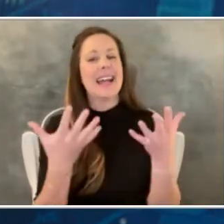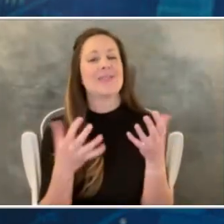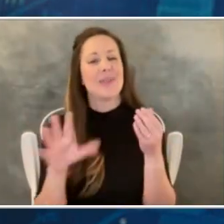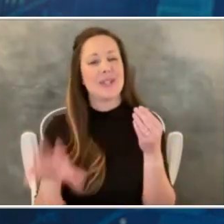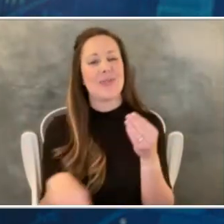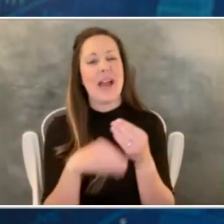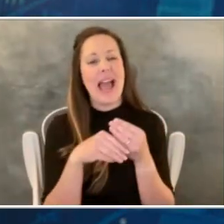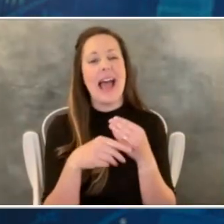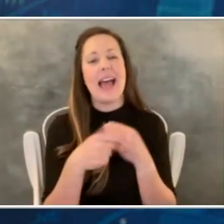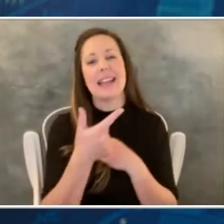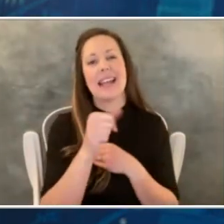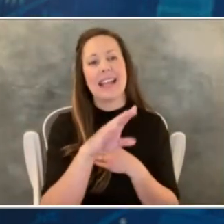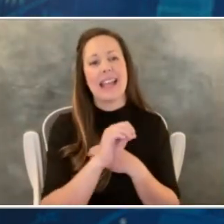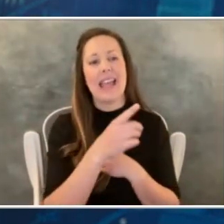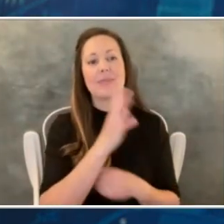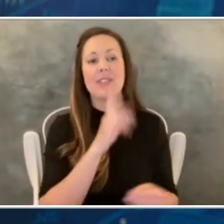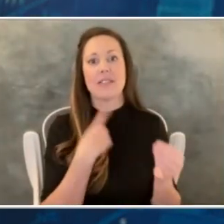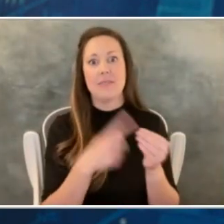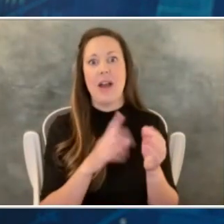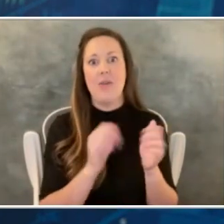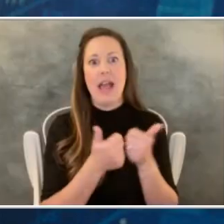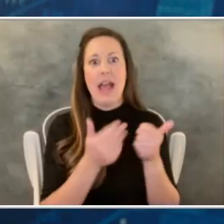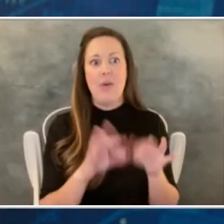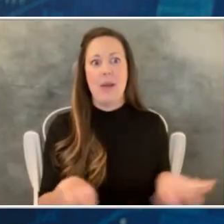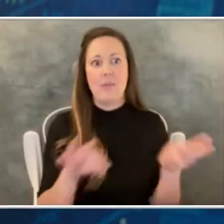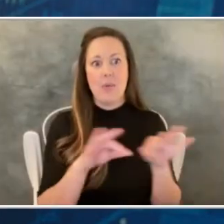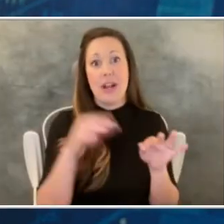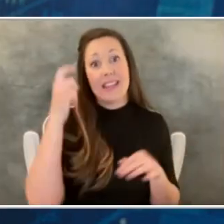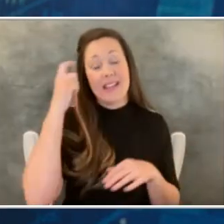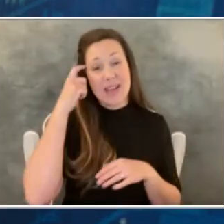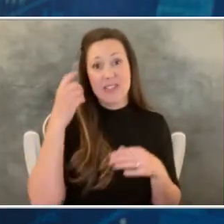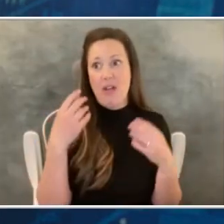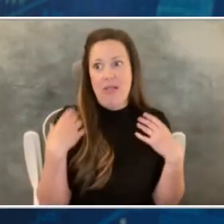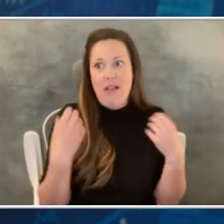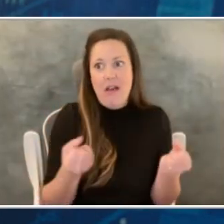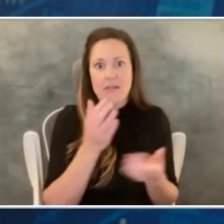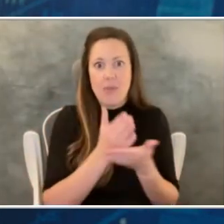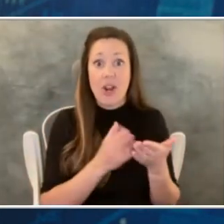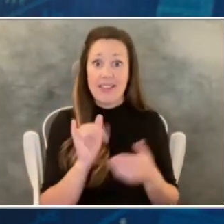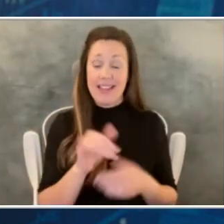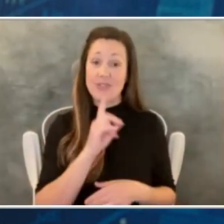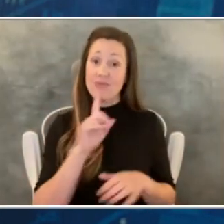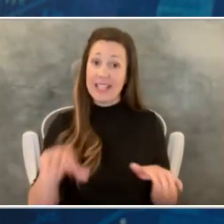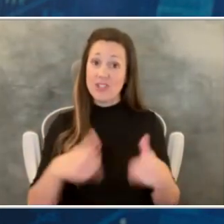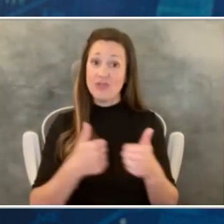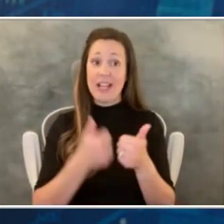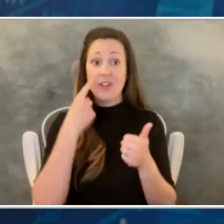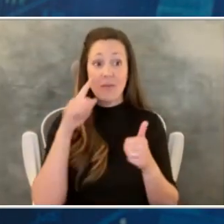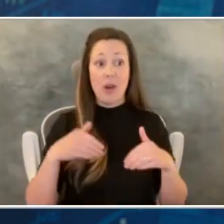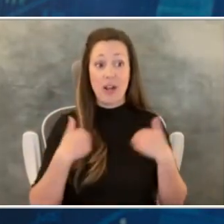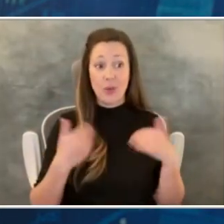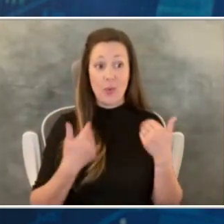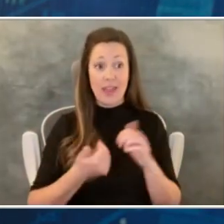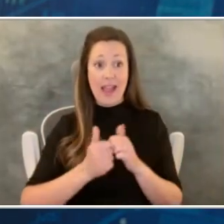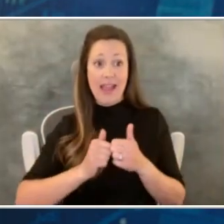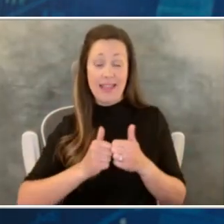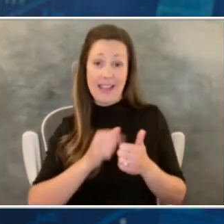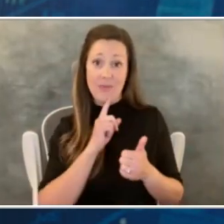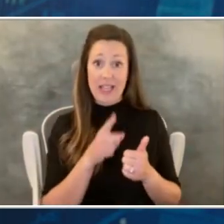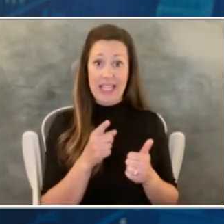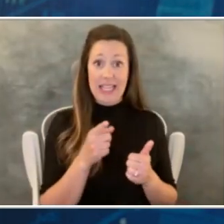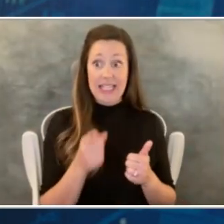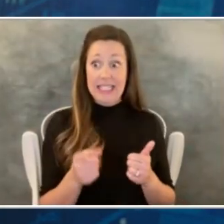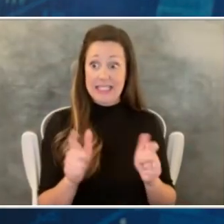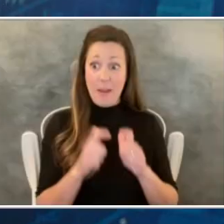about how important the mental side is and mental toughness. And this is a really challenging thing for a youth athlete to go through. I mean, this is a big